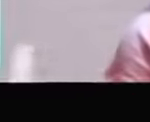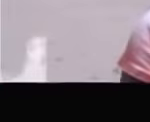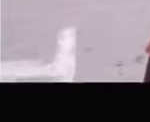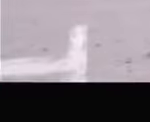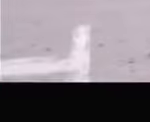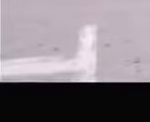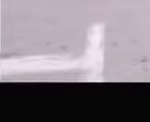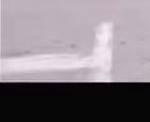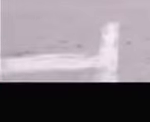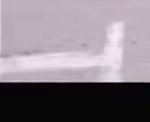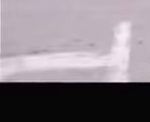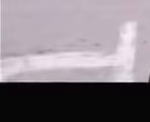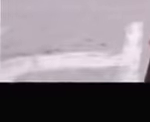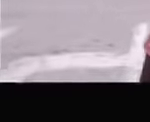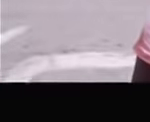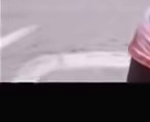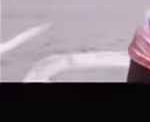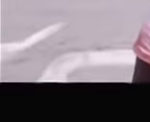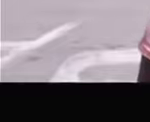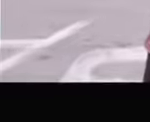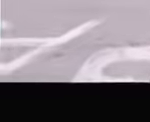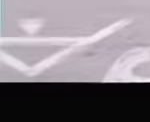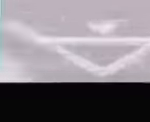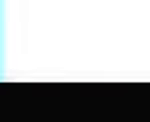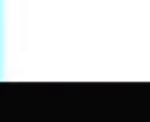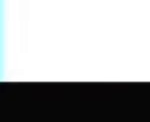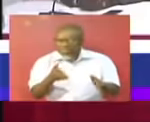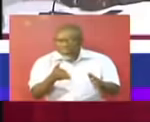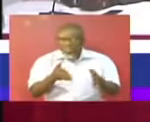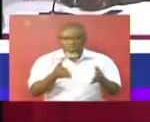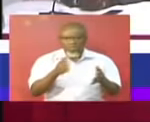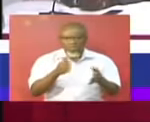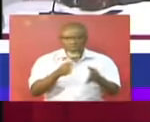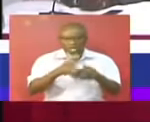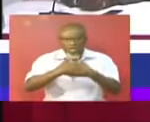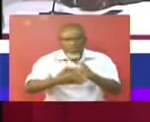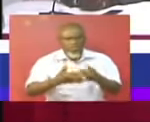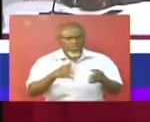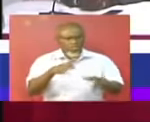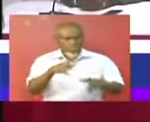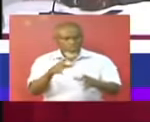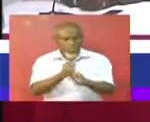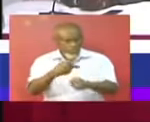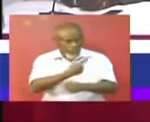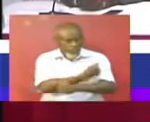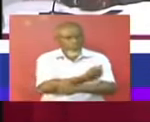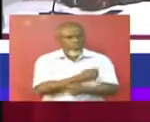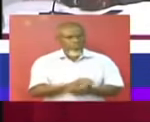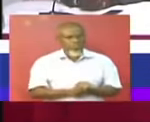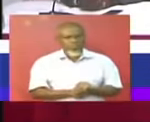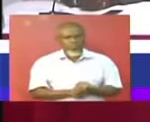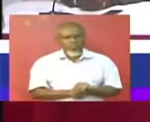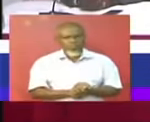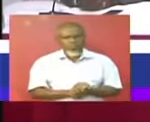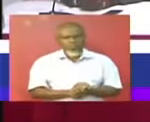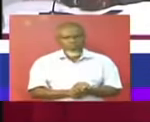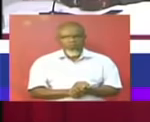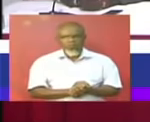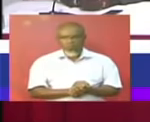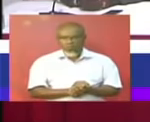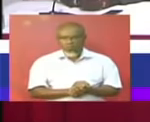What is the mortality rate after taking the vaccine? So I'll take the first question. So with regards